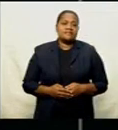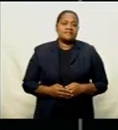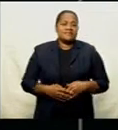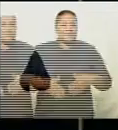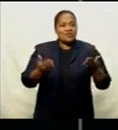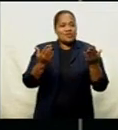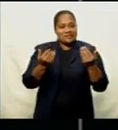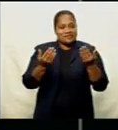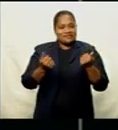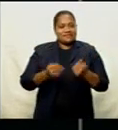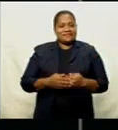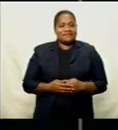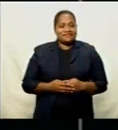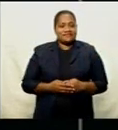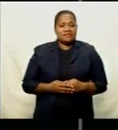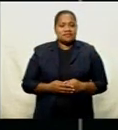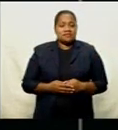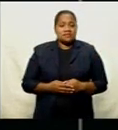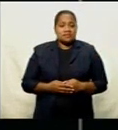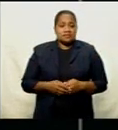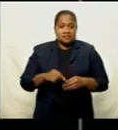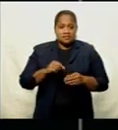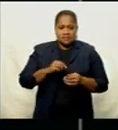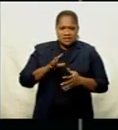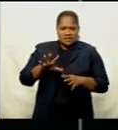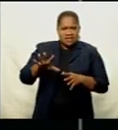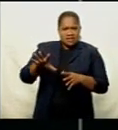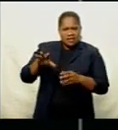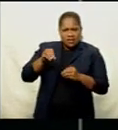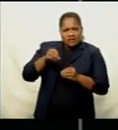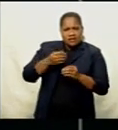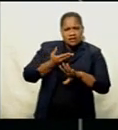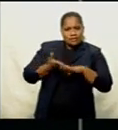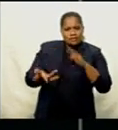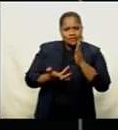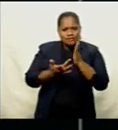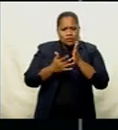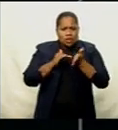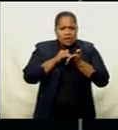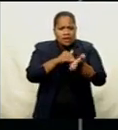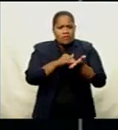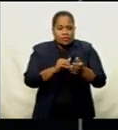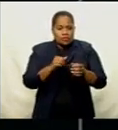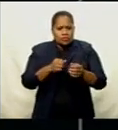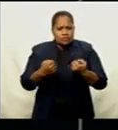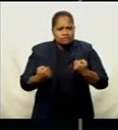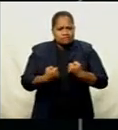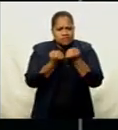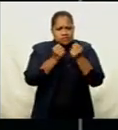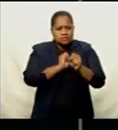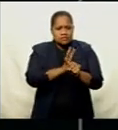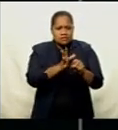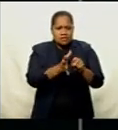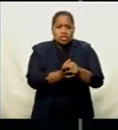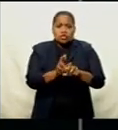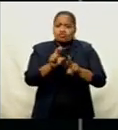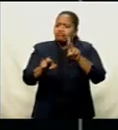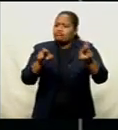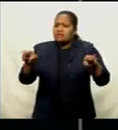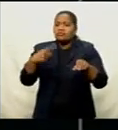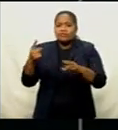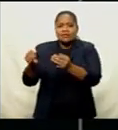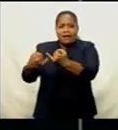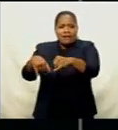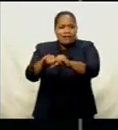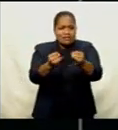Welcome back. The adoption of technology is helping in the fight against COVID-19, reaching even those on remote islands.